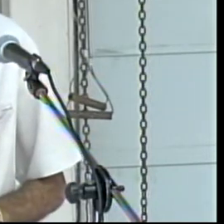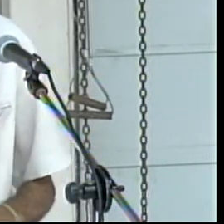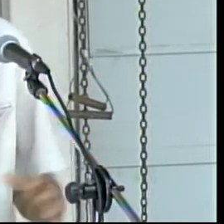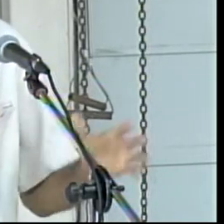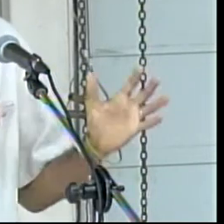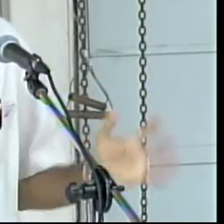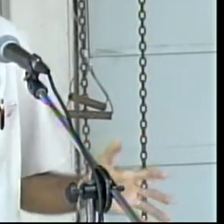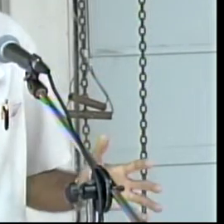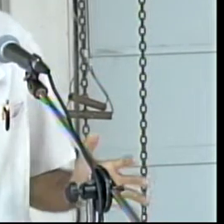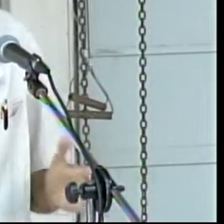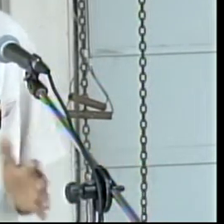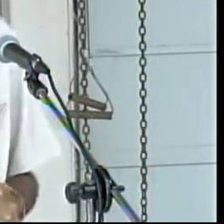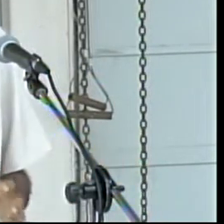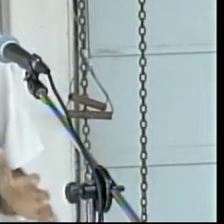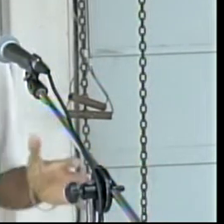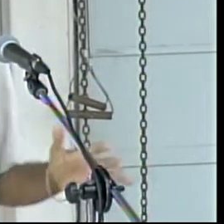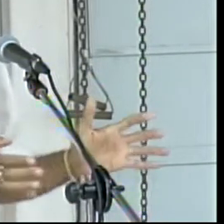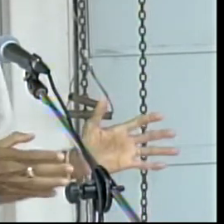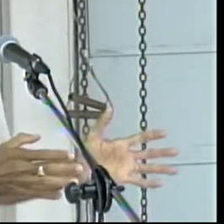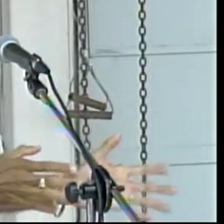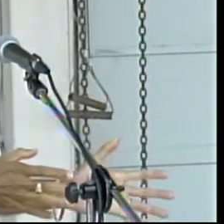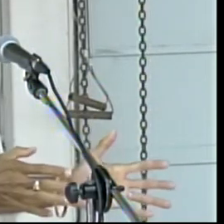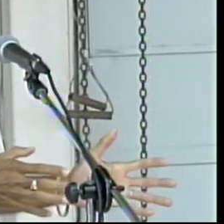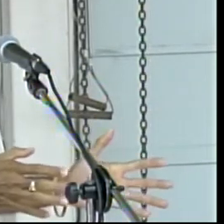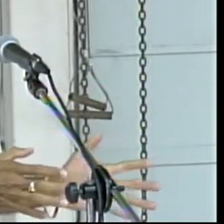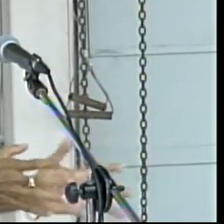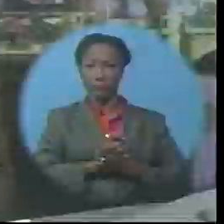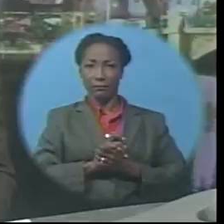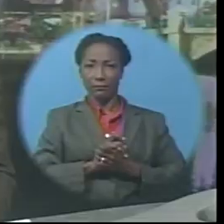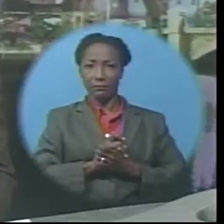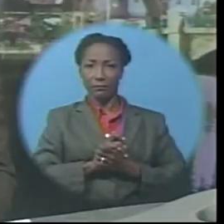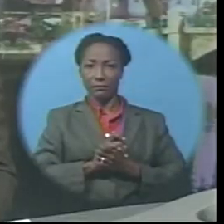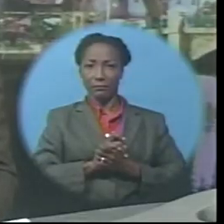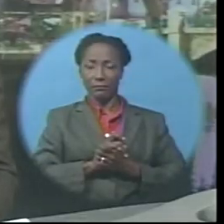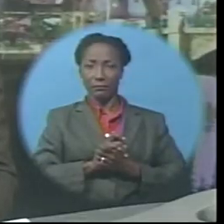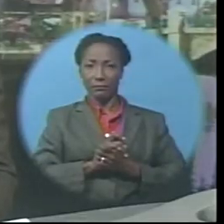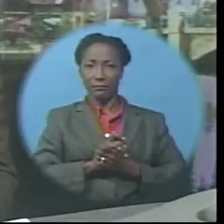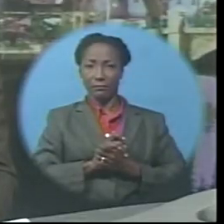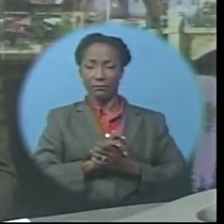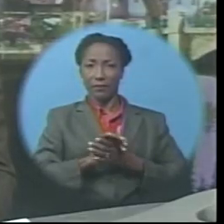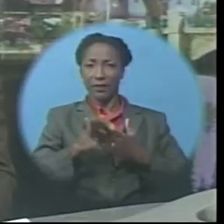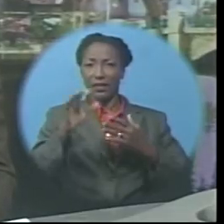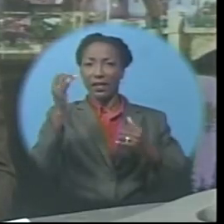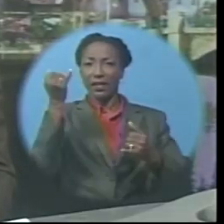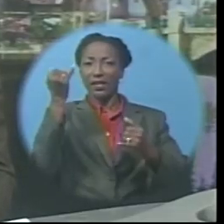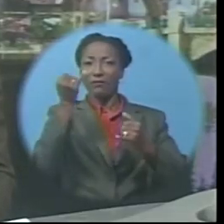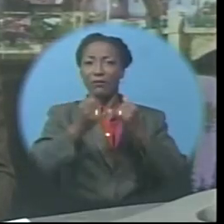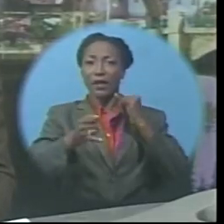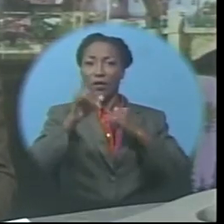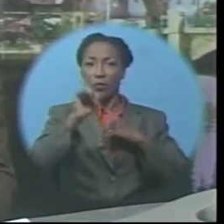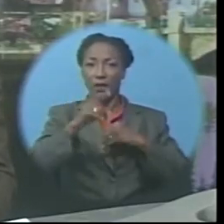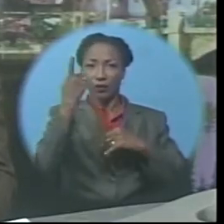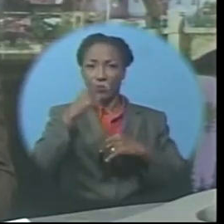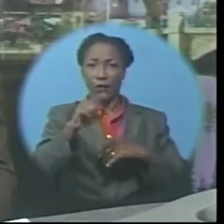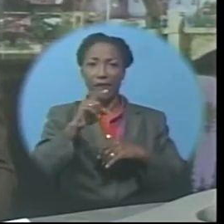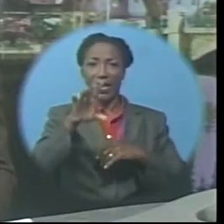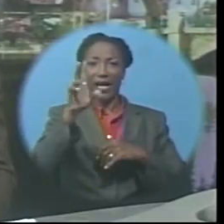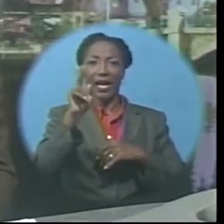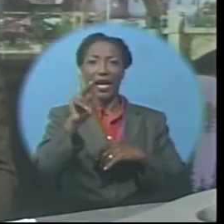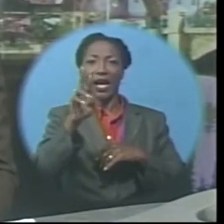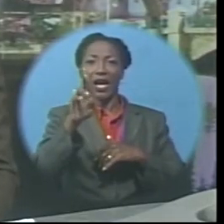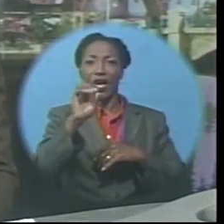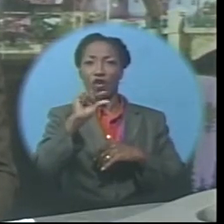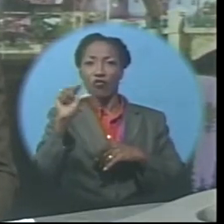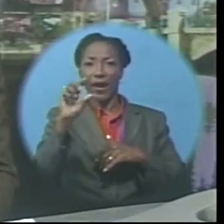And if you catch it early enough, you can revert. The finalists for this year's Craig Nurse Memorial Scholarship